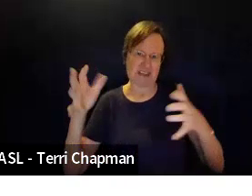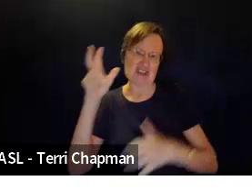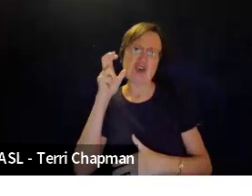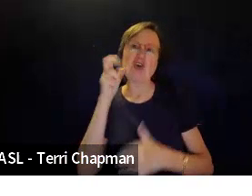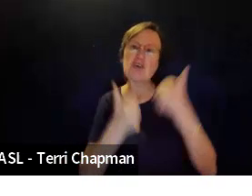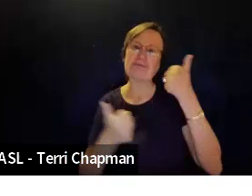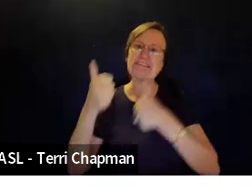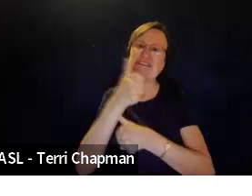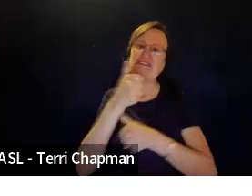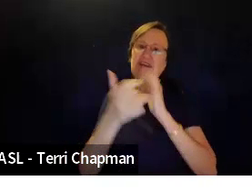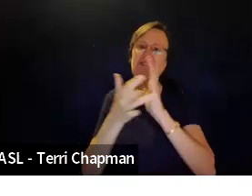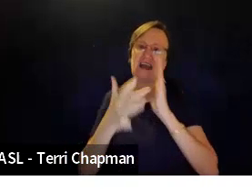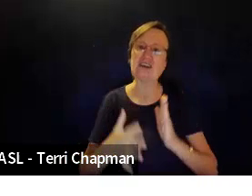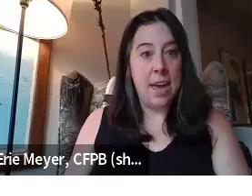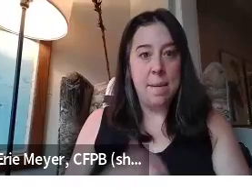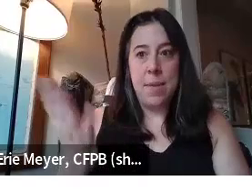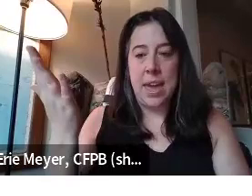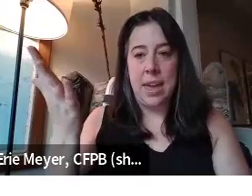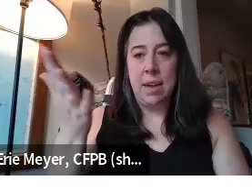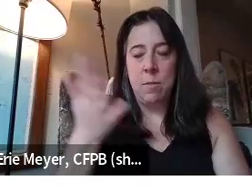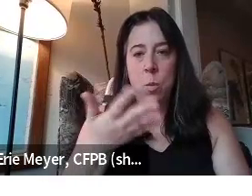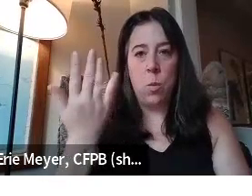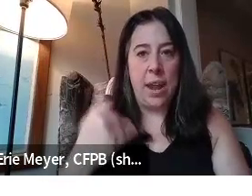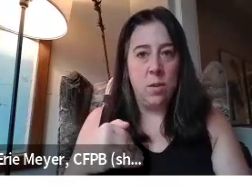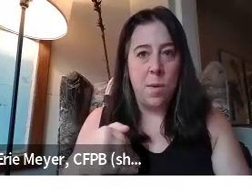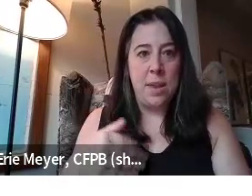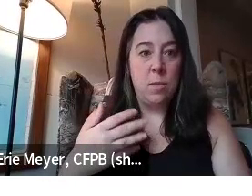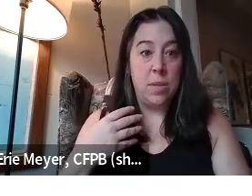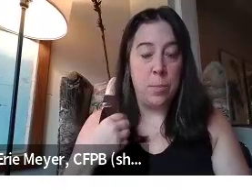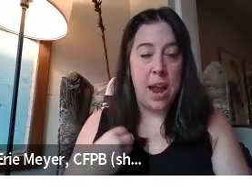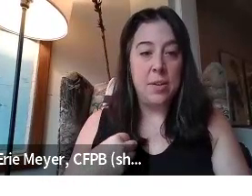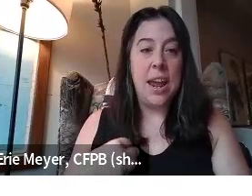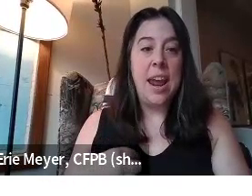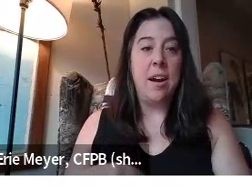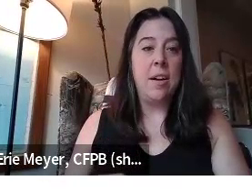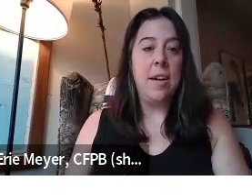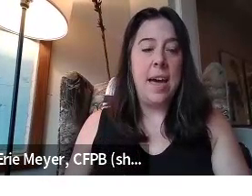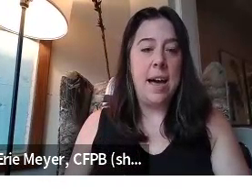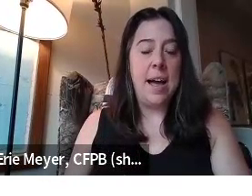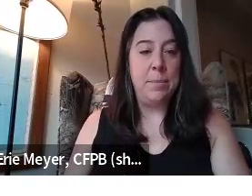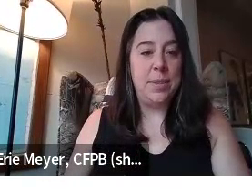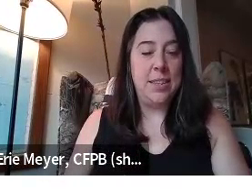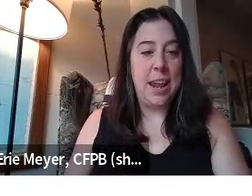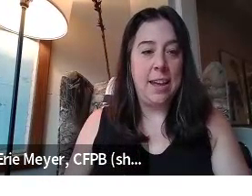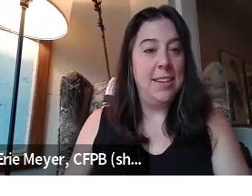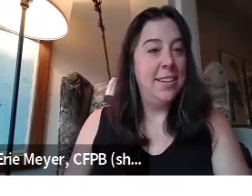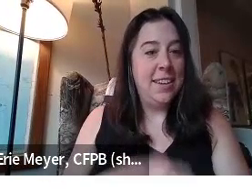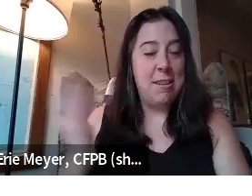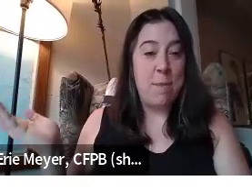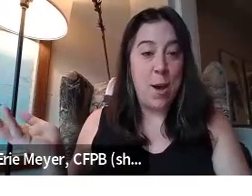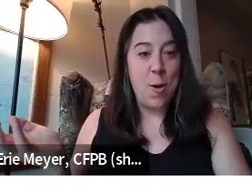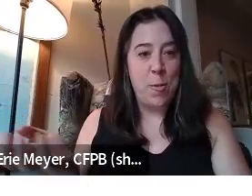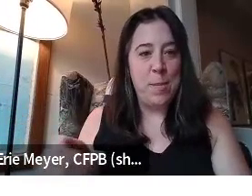Financial Protection Bureau. I am a white woman with brown hair. I'm